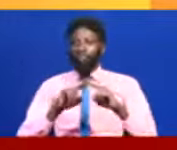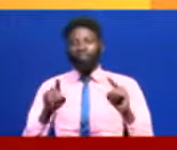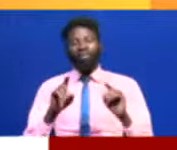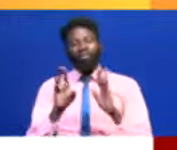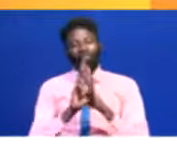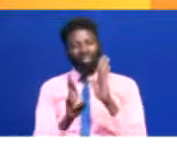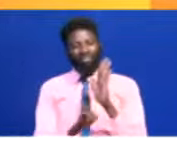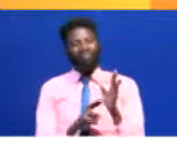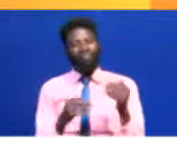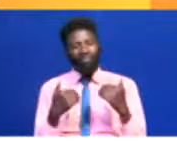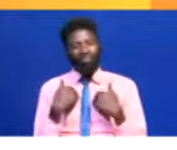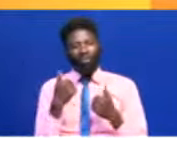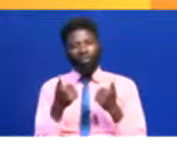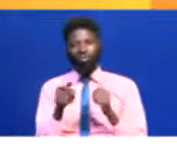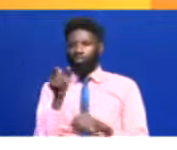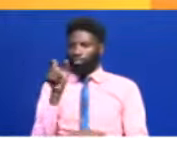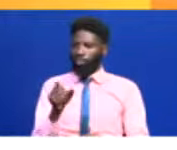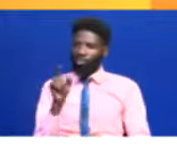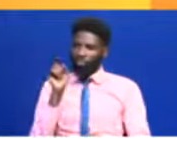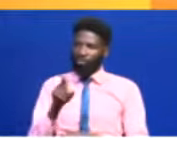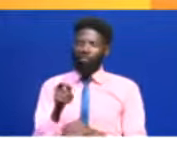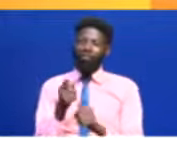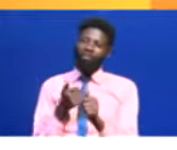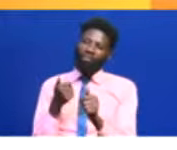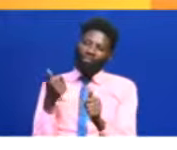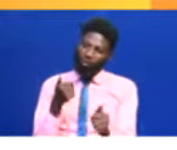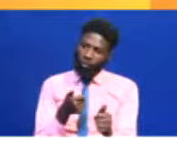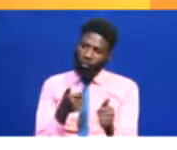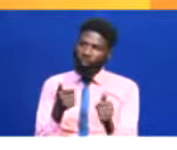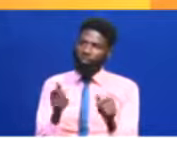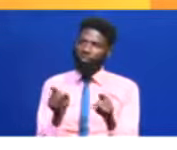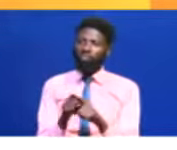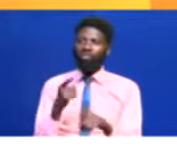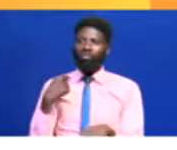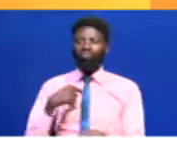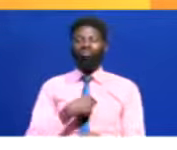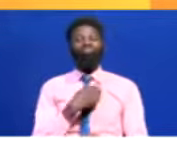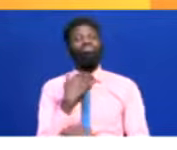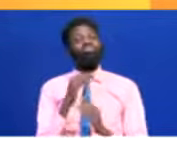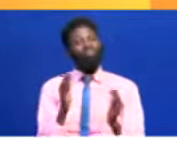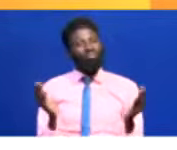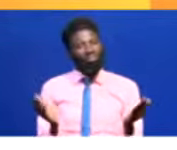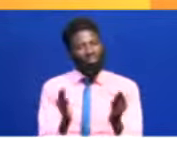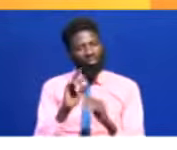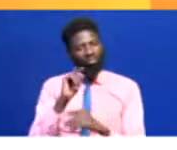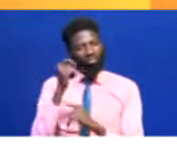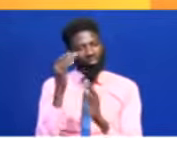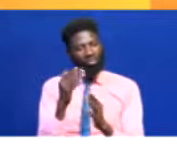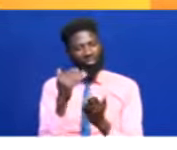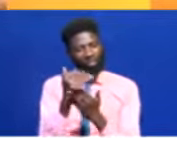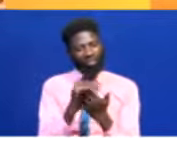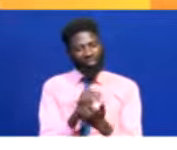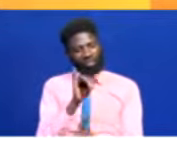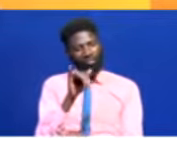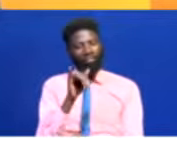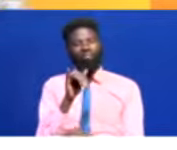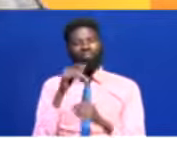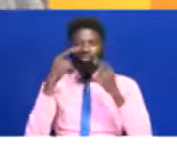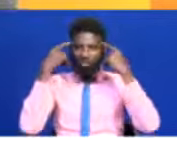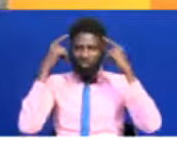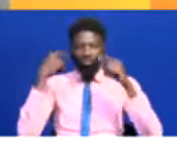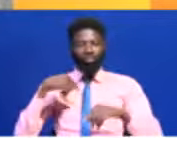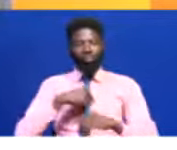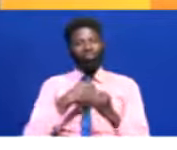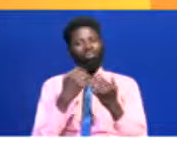rules and regulations that one has to follow. Mm-hmm. And we just want to encourage Kenyans for this program to succeed. Uh-huh. Let's